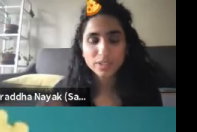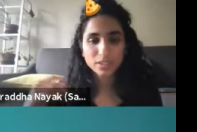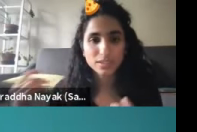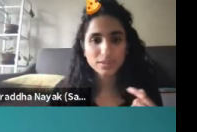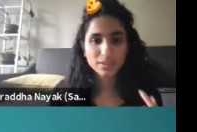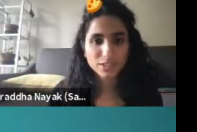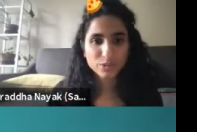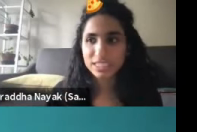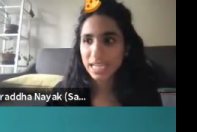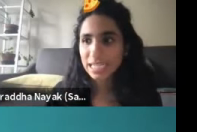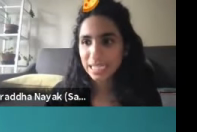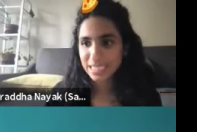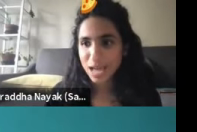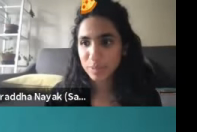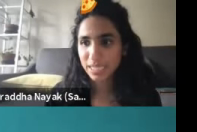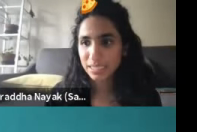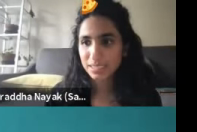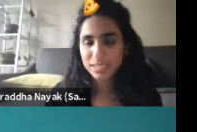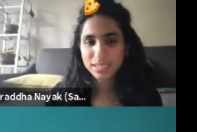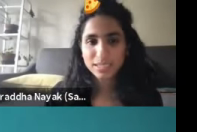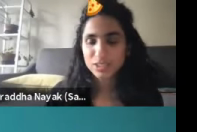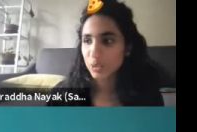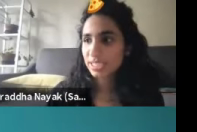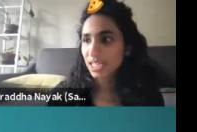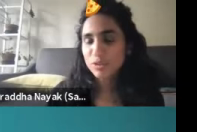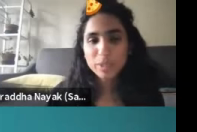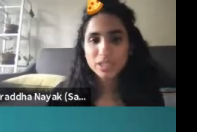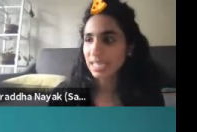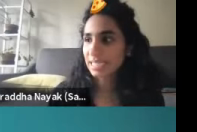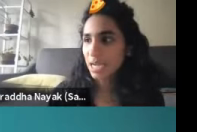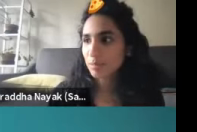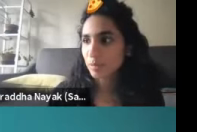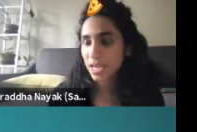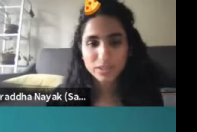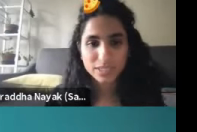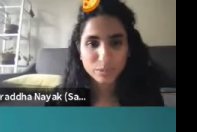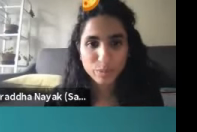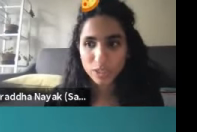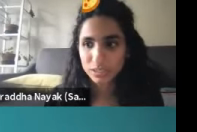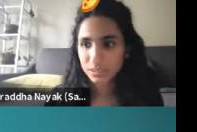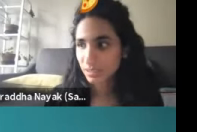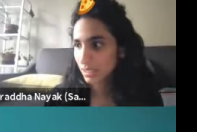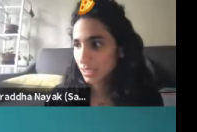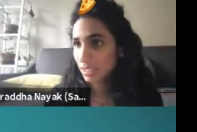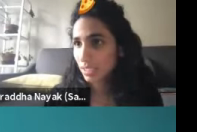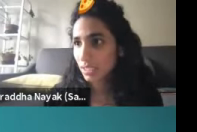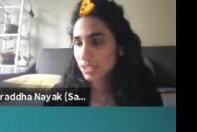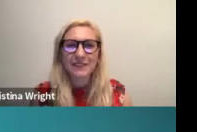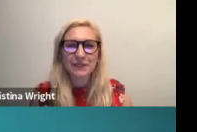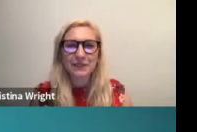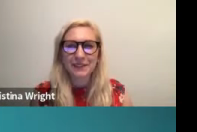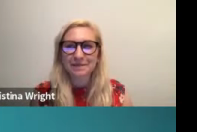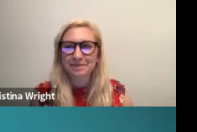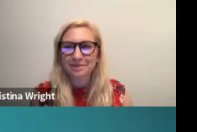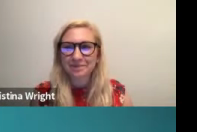how the recycling is happening. So it starts from here and then it comes back to the same spot.